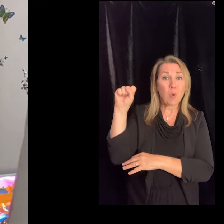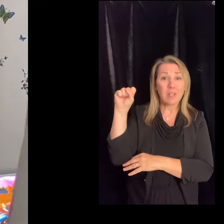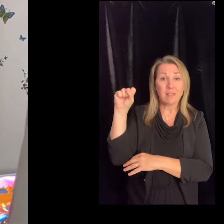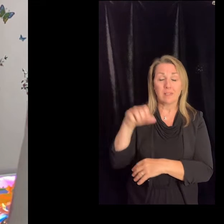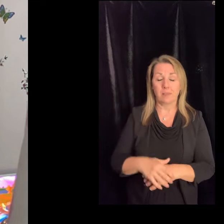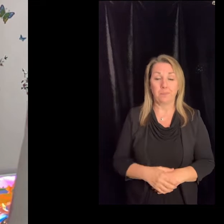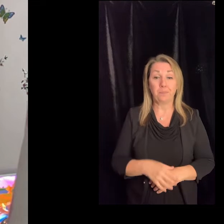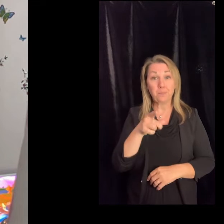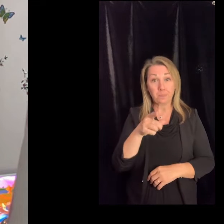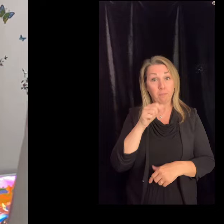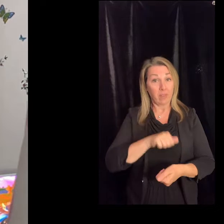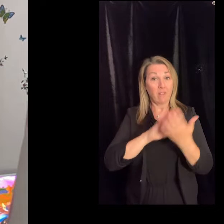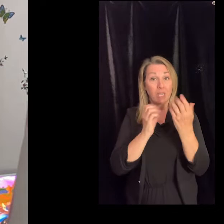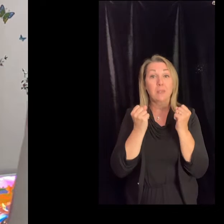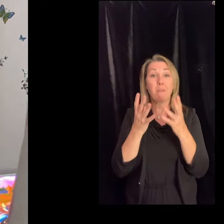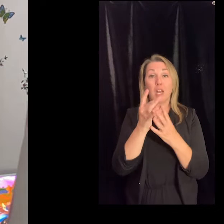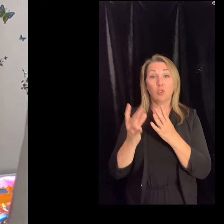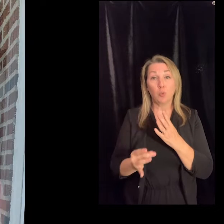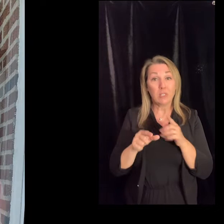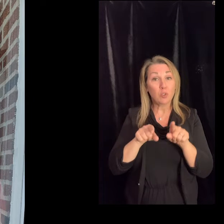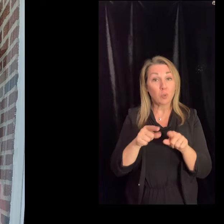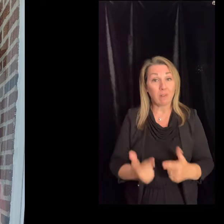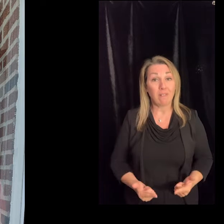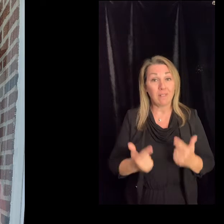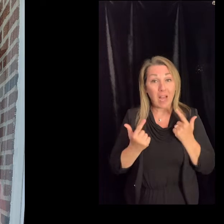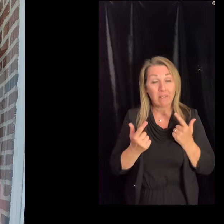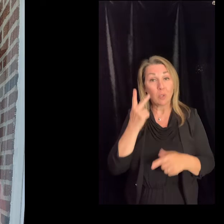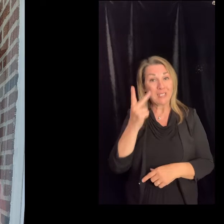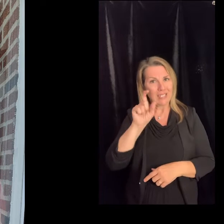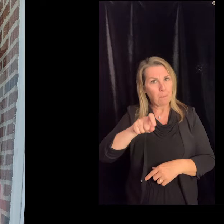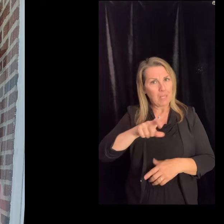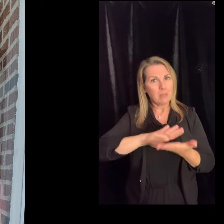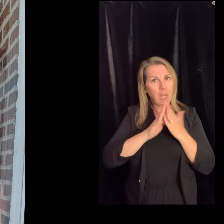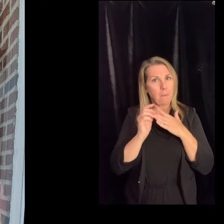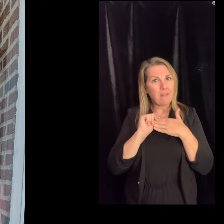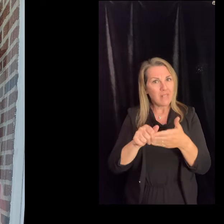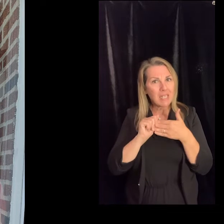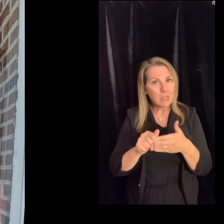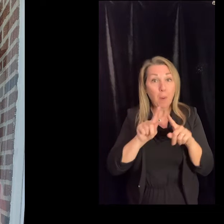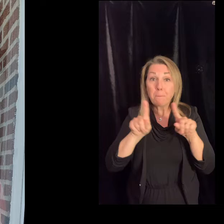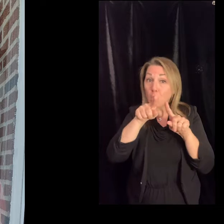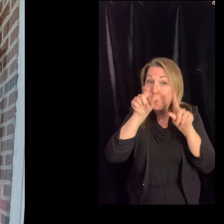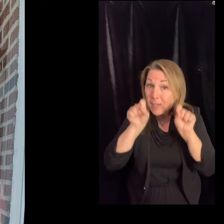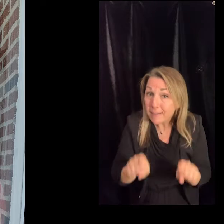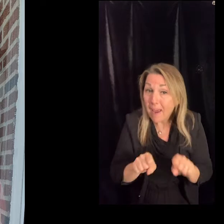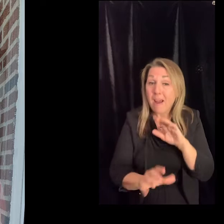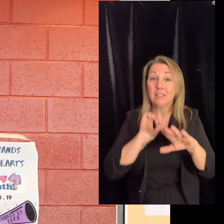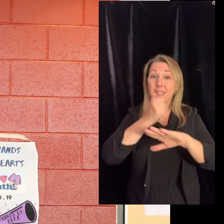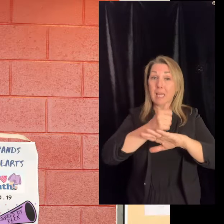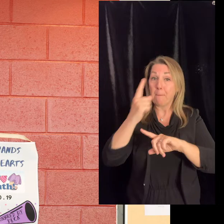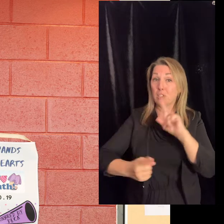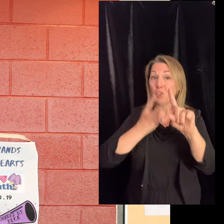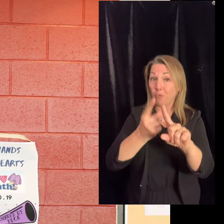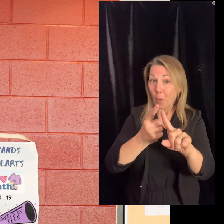protests. You will face many choices in life. You will find that you have to be flexible. But you can find the road, said